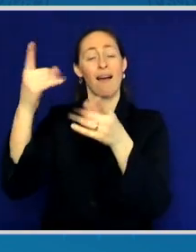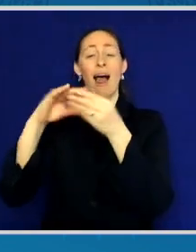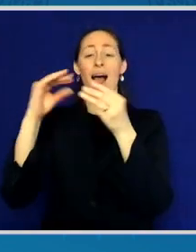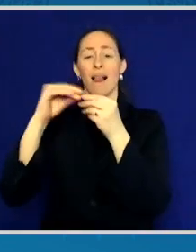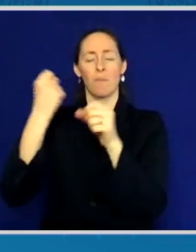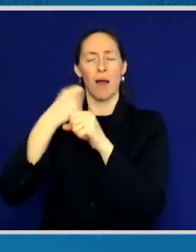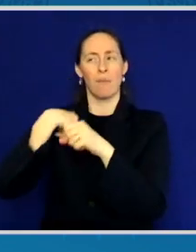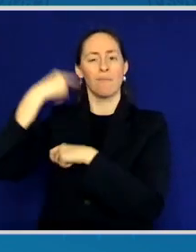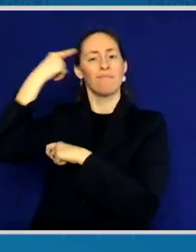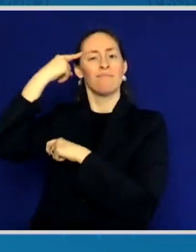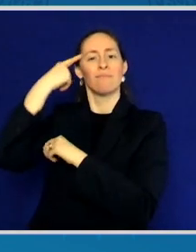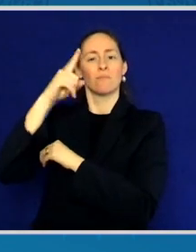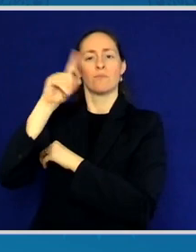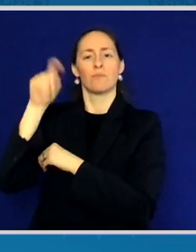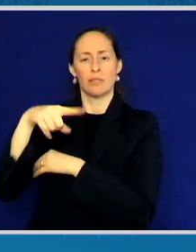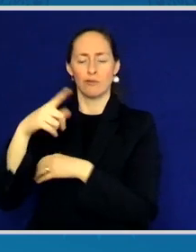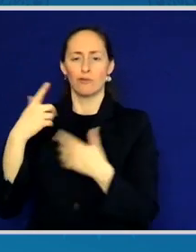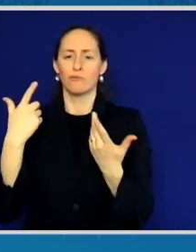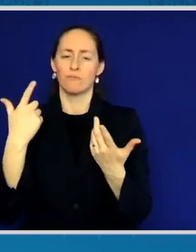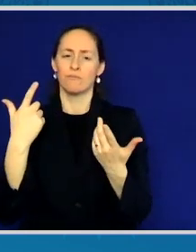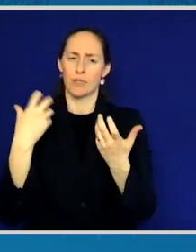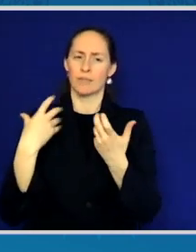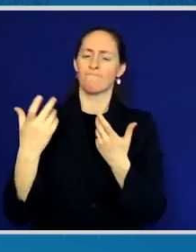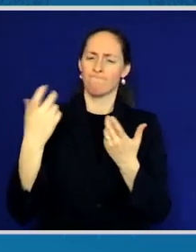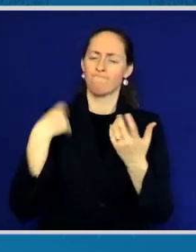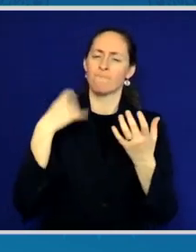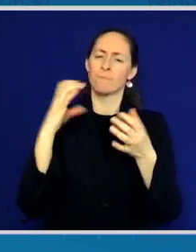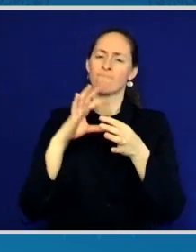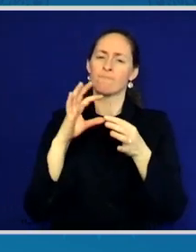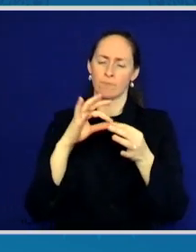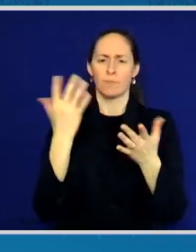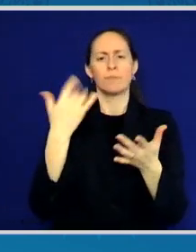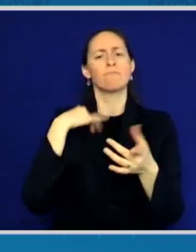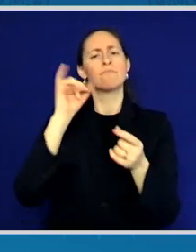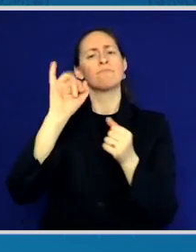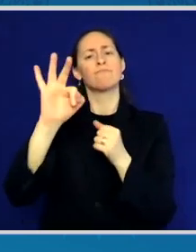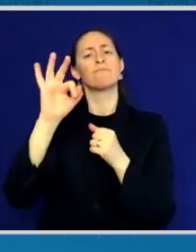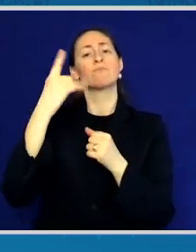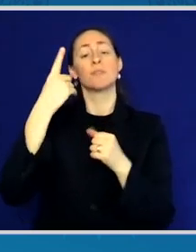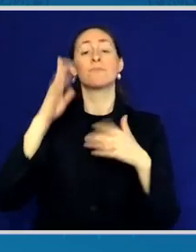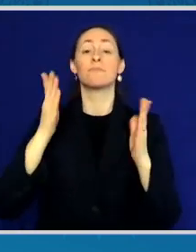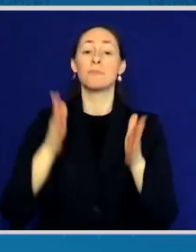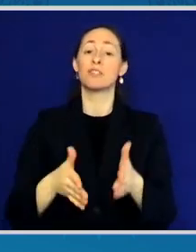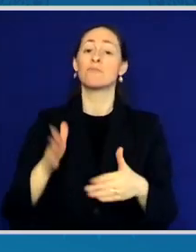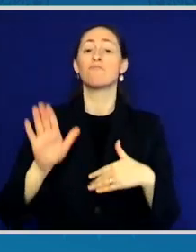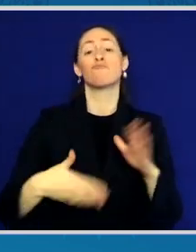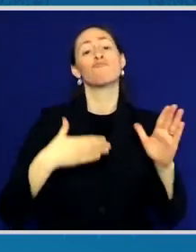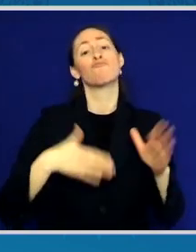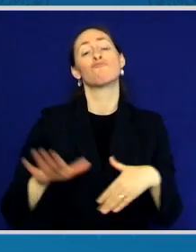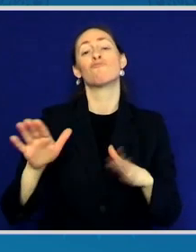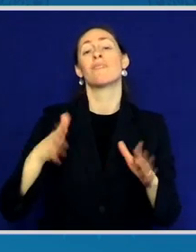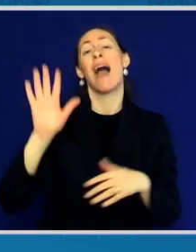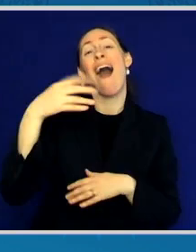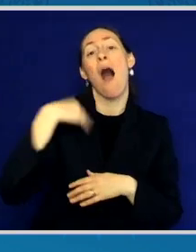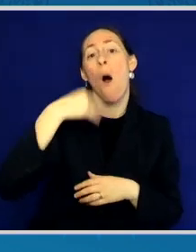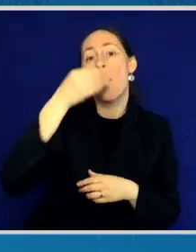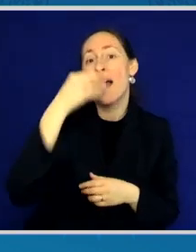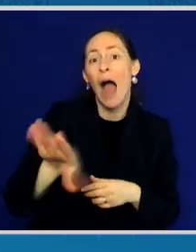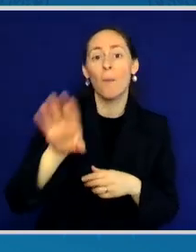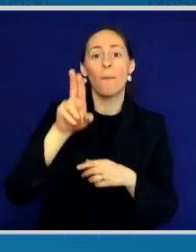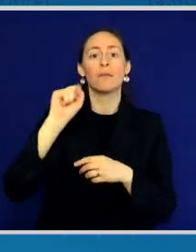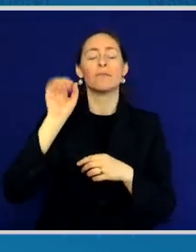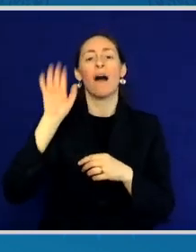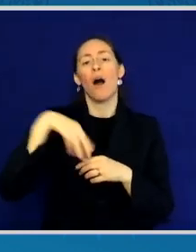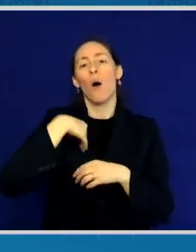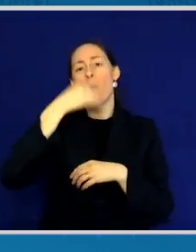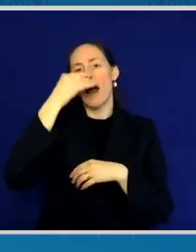about reaching everyone. Somebody walks in this room and says, I don't care about SORT. I never ride it. It doesn't matter to me.